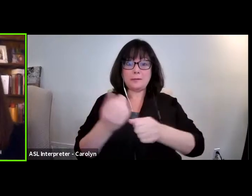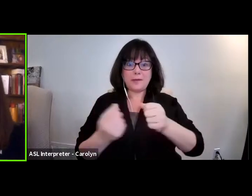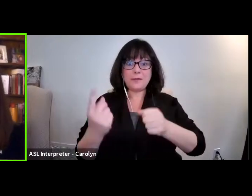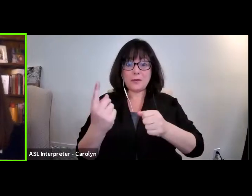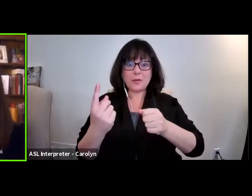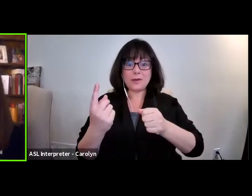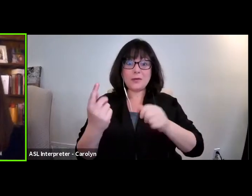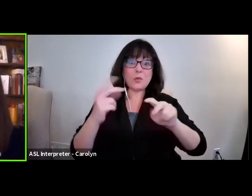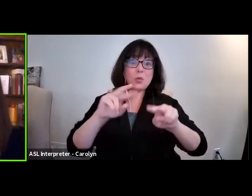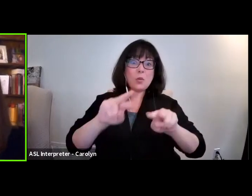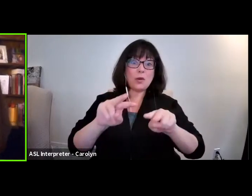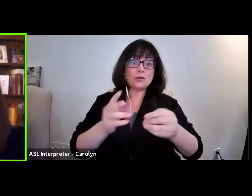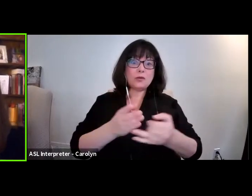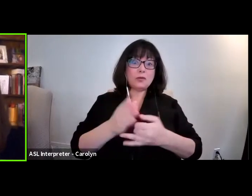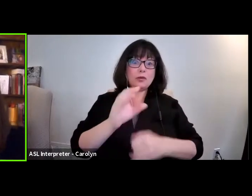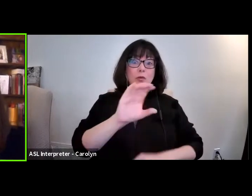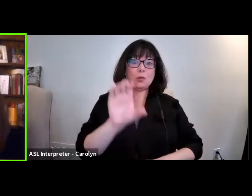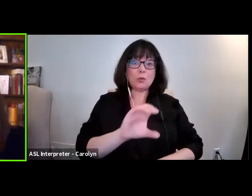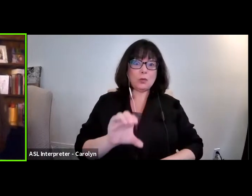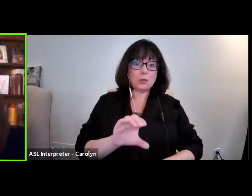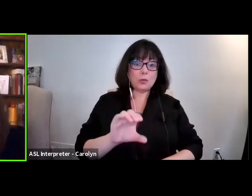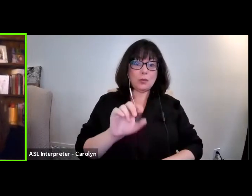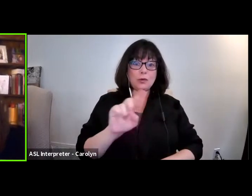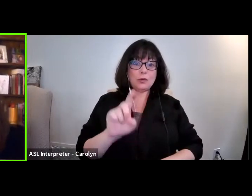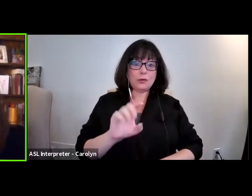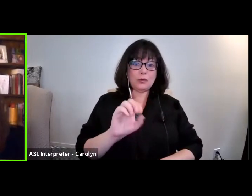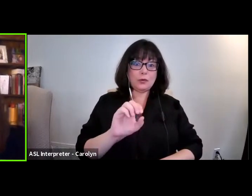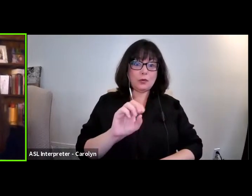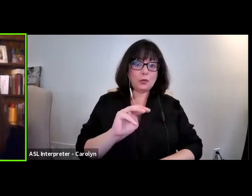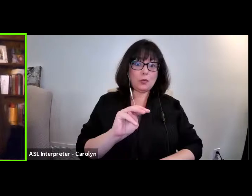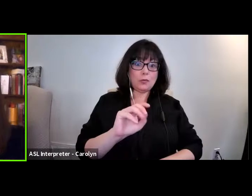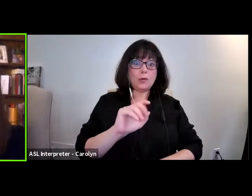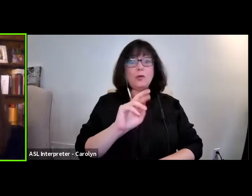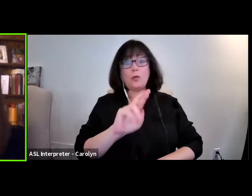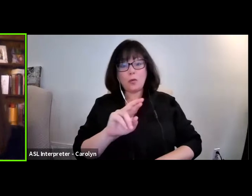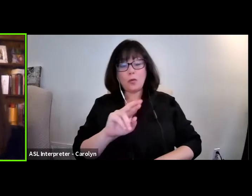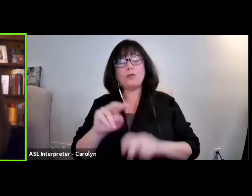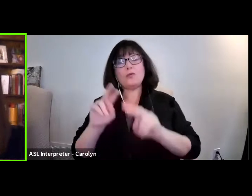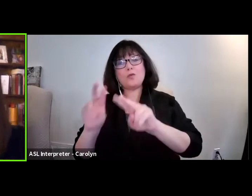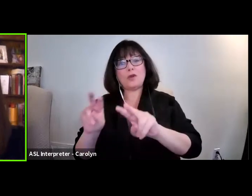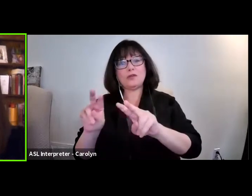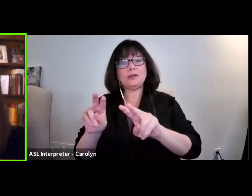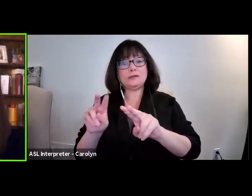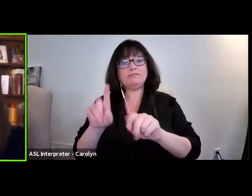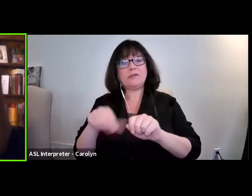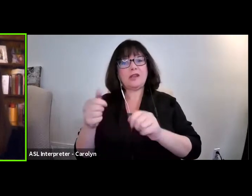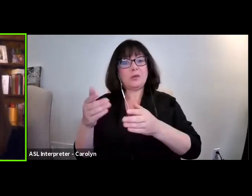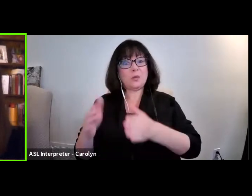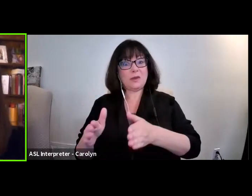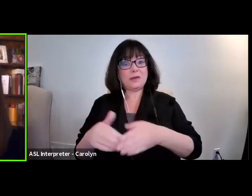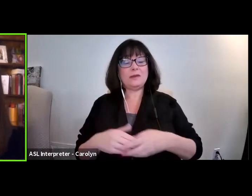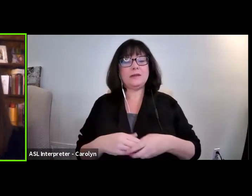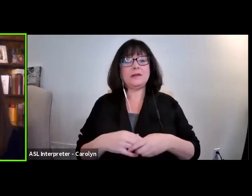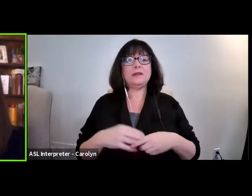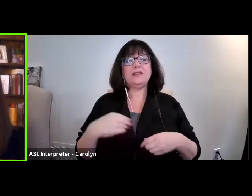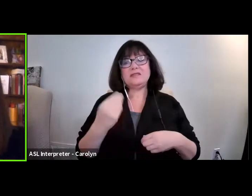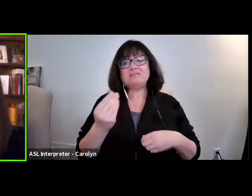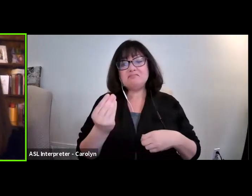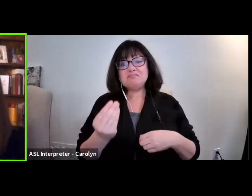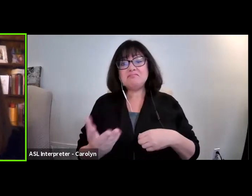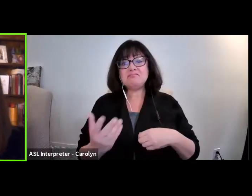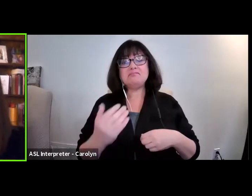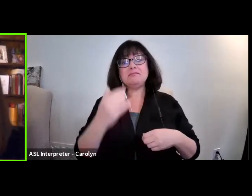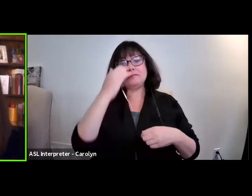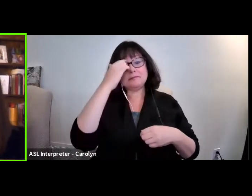few housekeeping items before we get started. We will be conducting a short one-question poll for those individuals